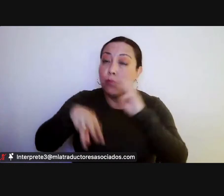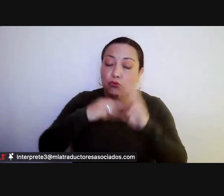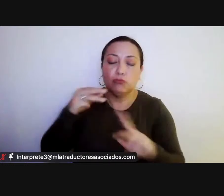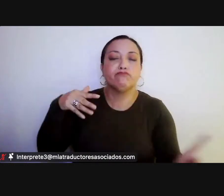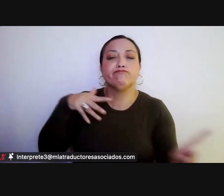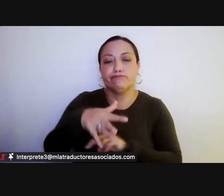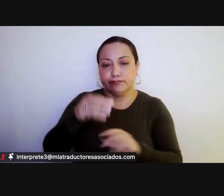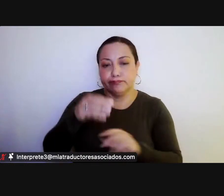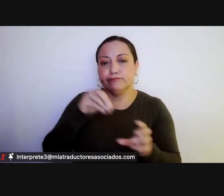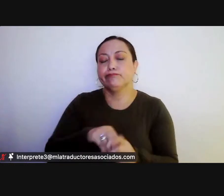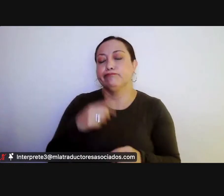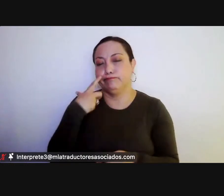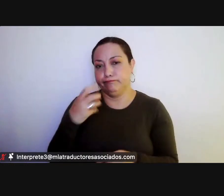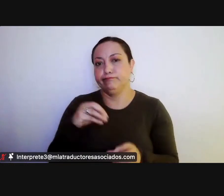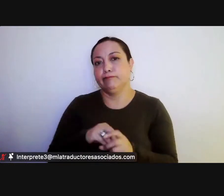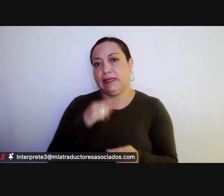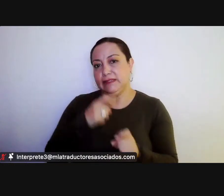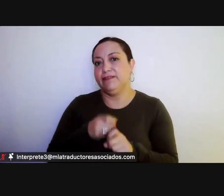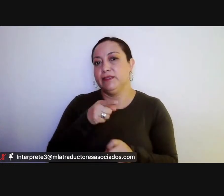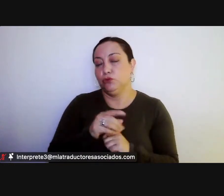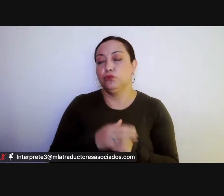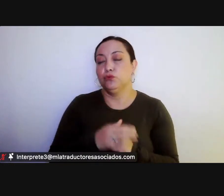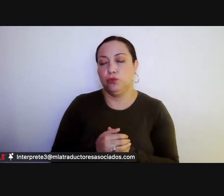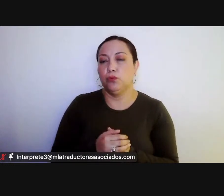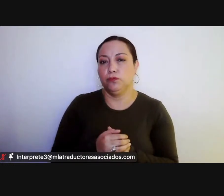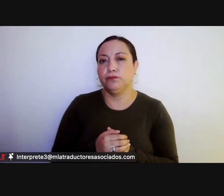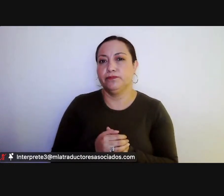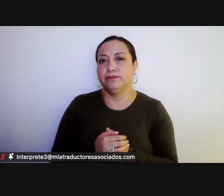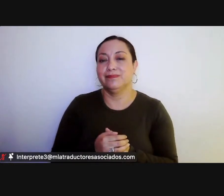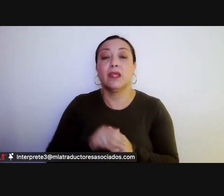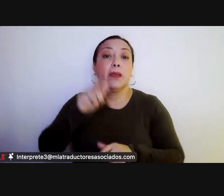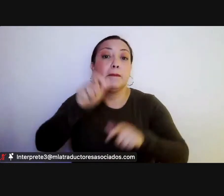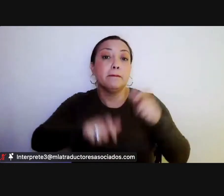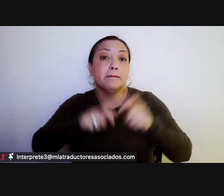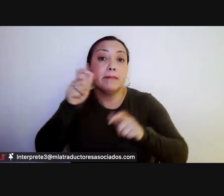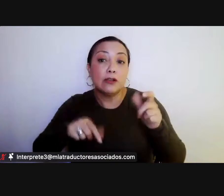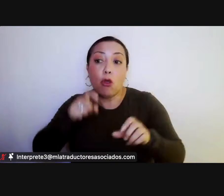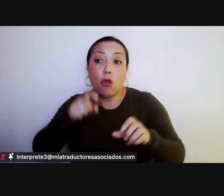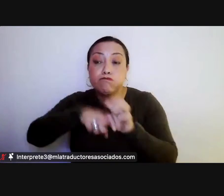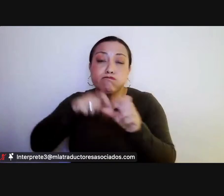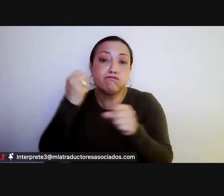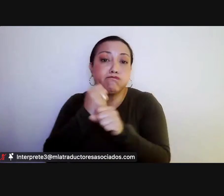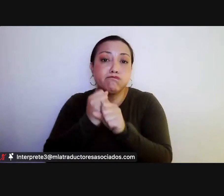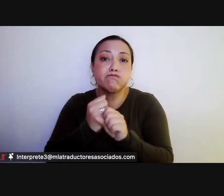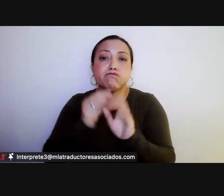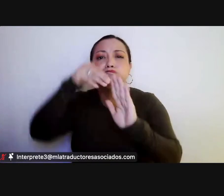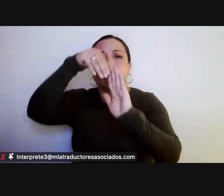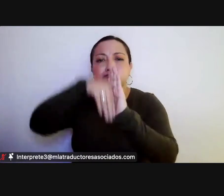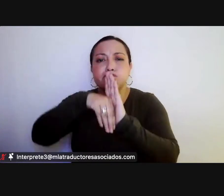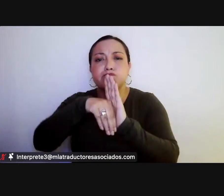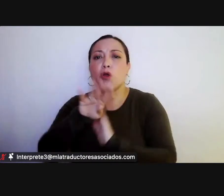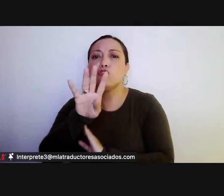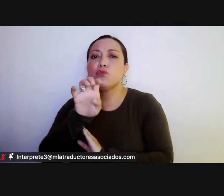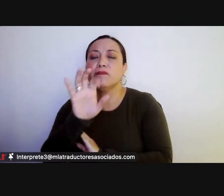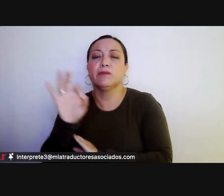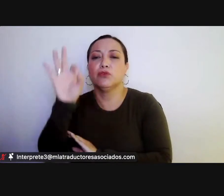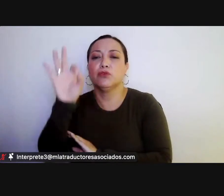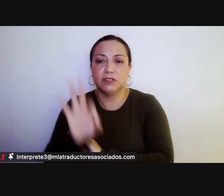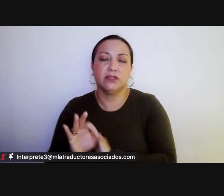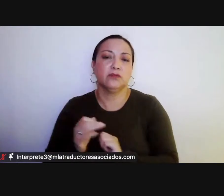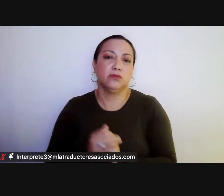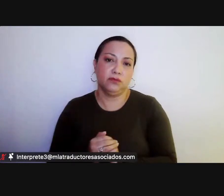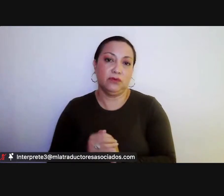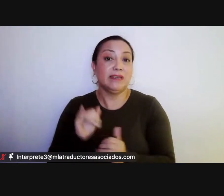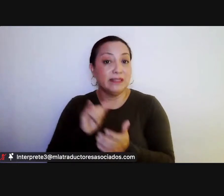at global level, we were the most affected. The number of employed people